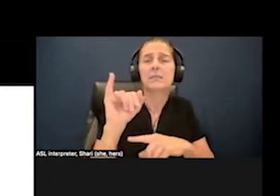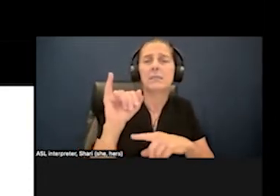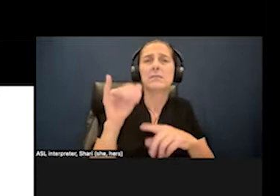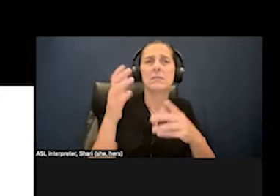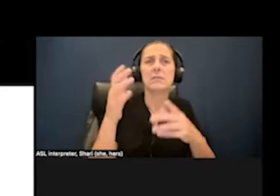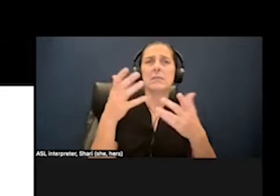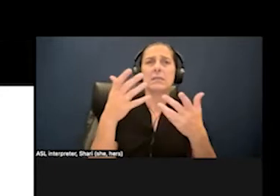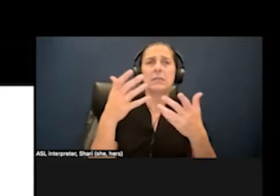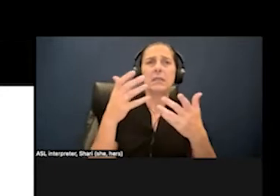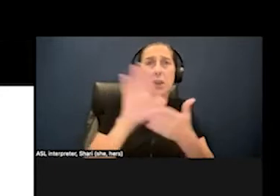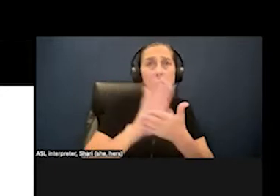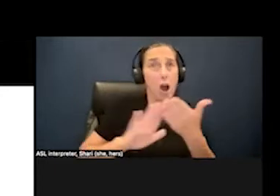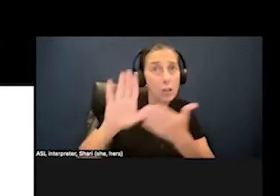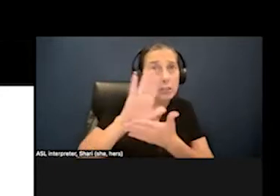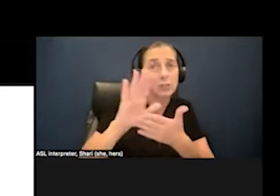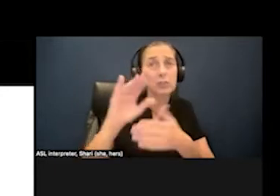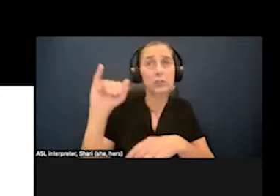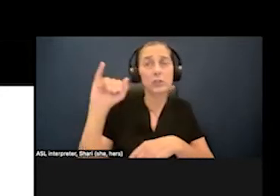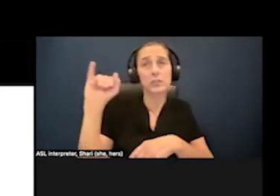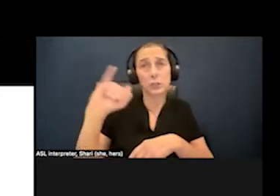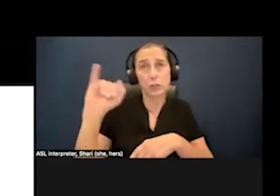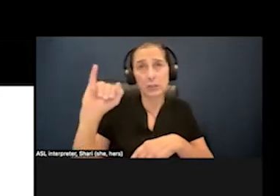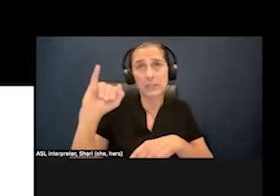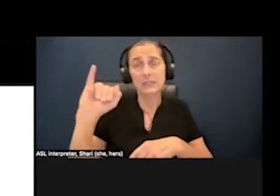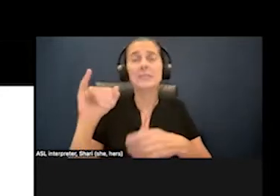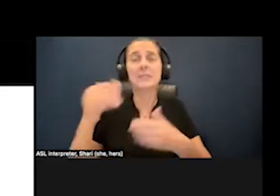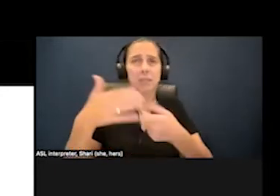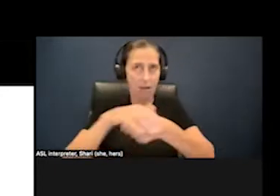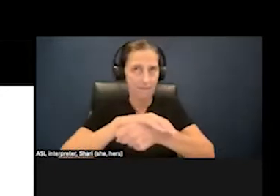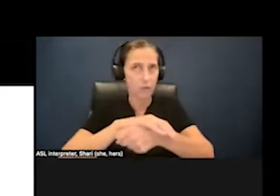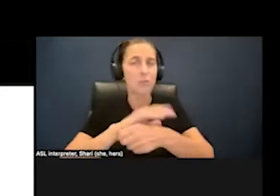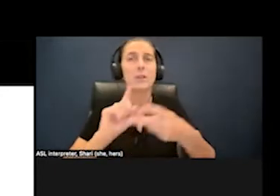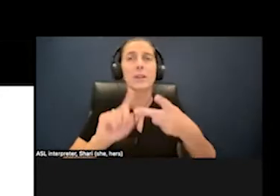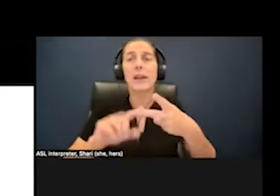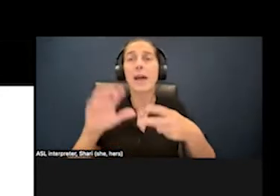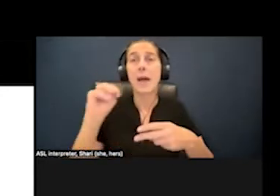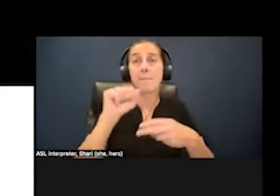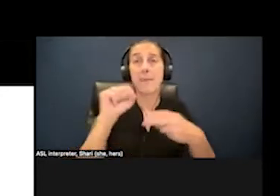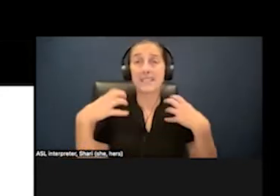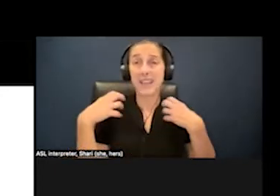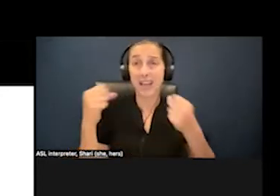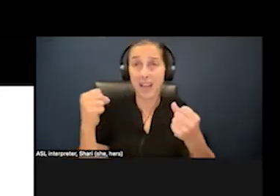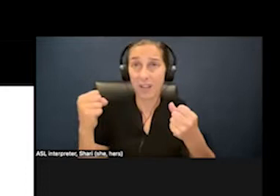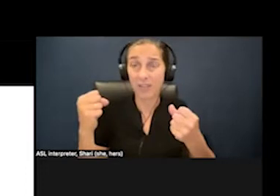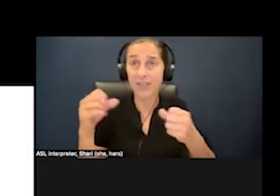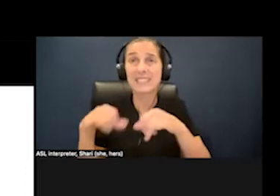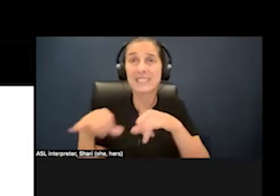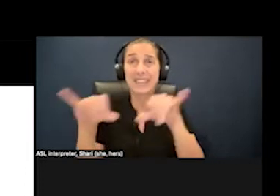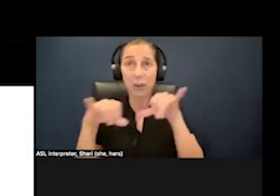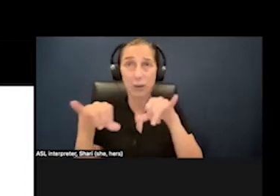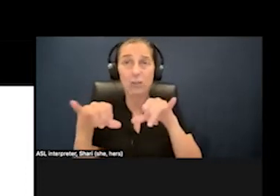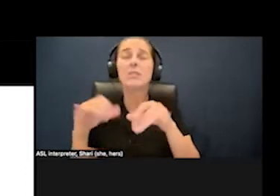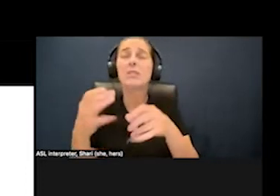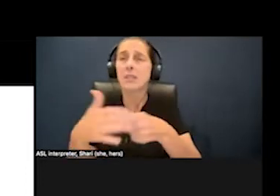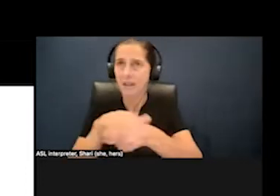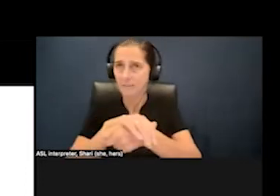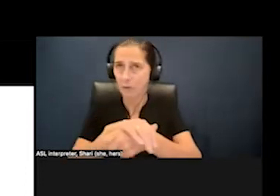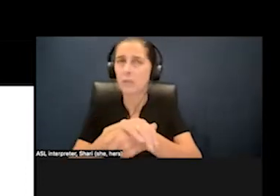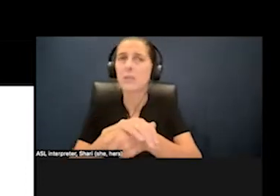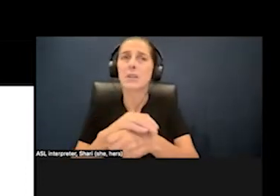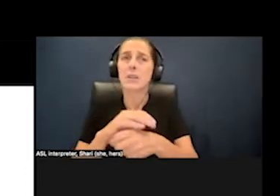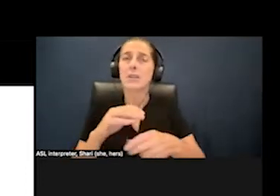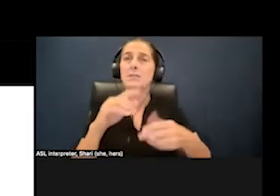and gender affirming care. Mass Health Standard and most forms of Mass Health cover this. So for most people, this is covered.